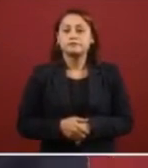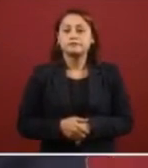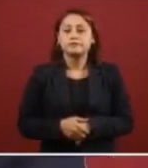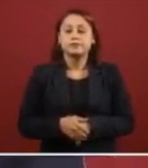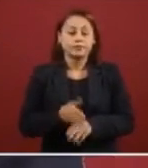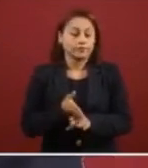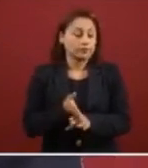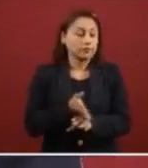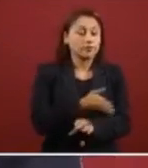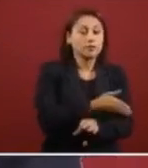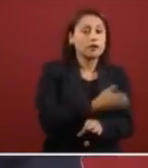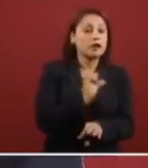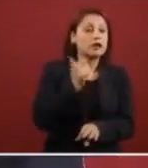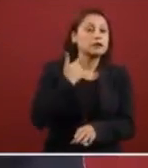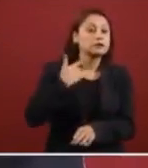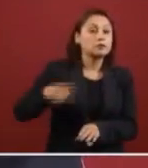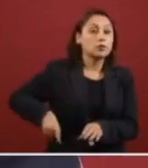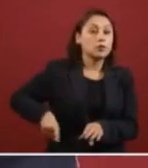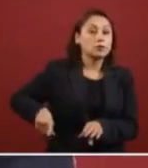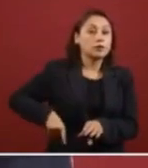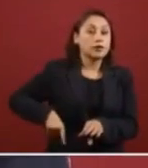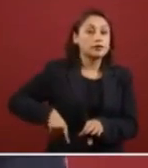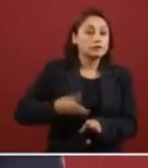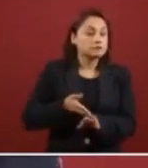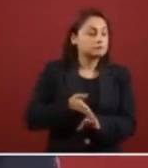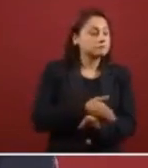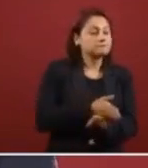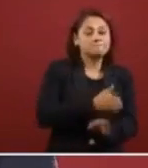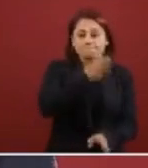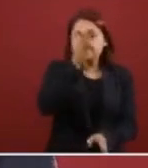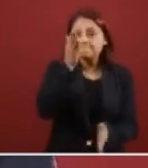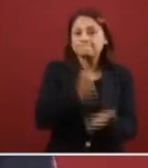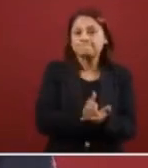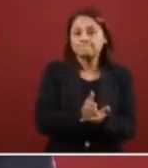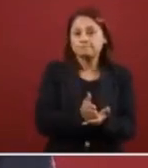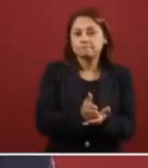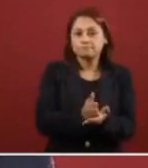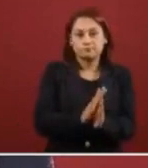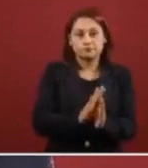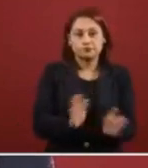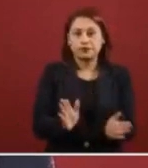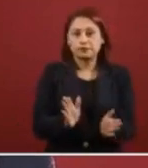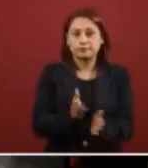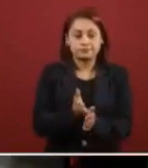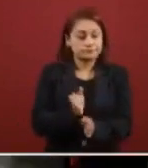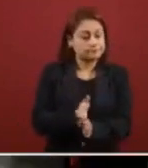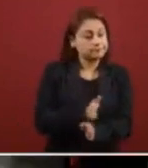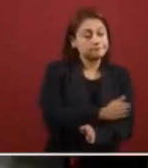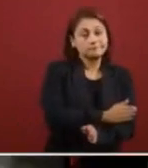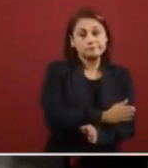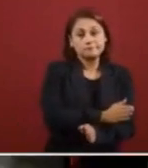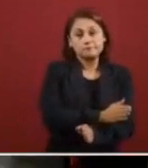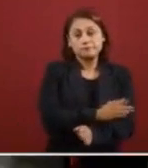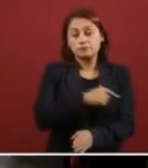those that participated in the past administration, not for ourselves. Para